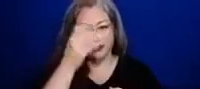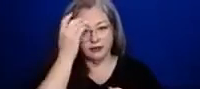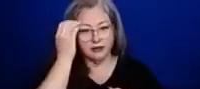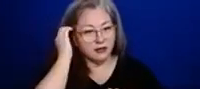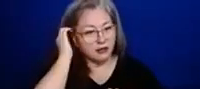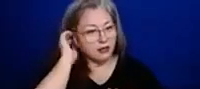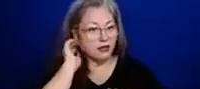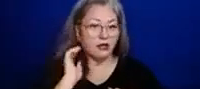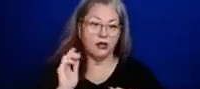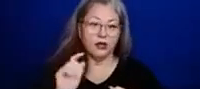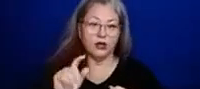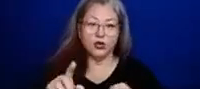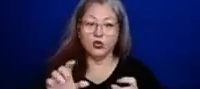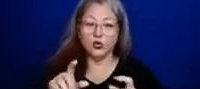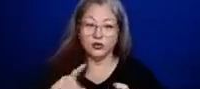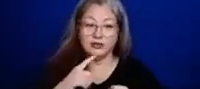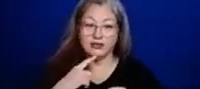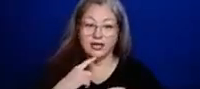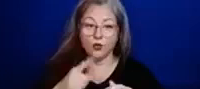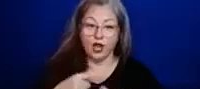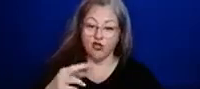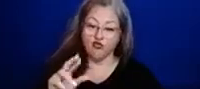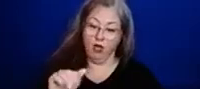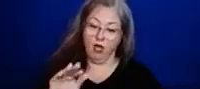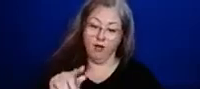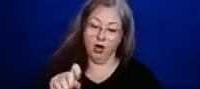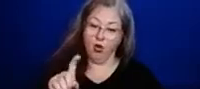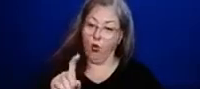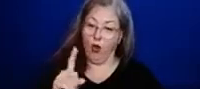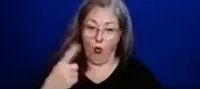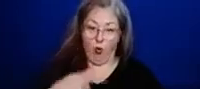do a grabado, you only go 1 time, right?